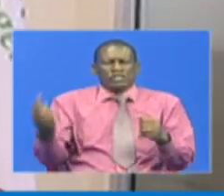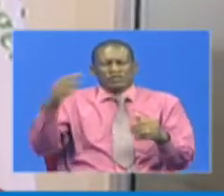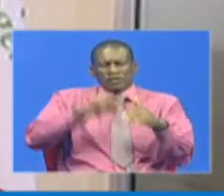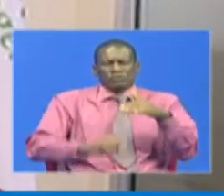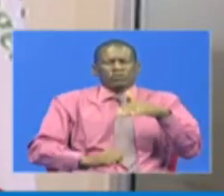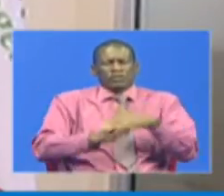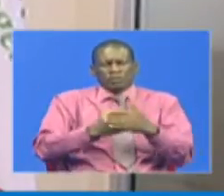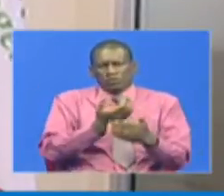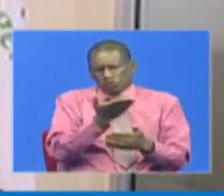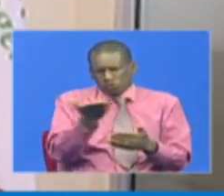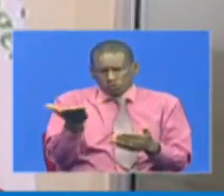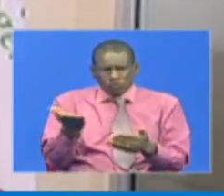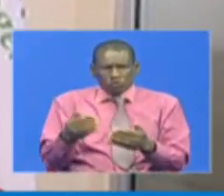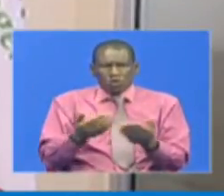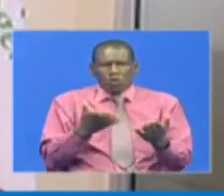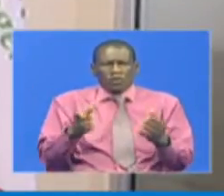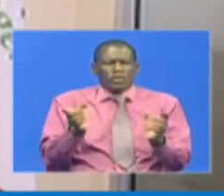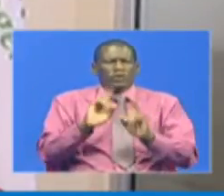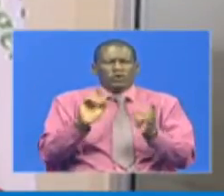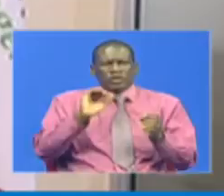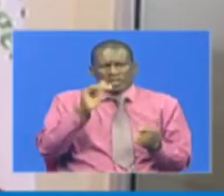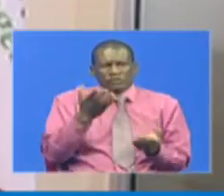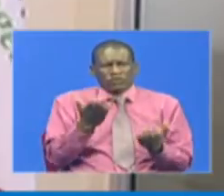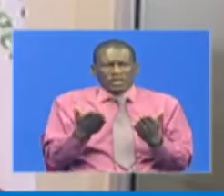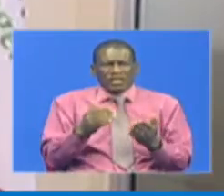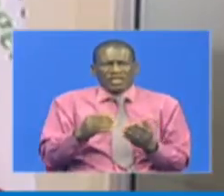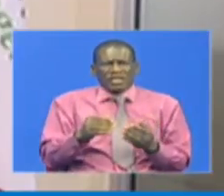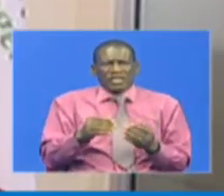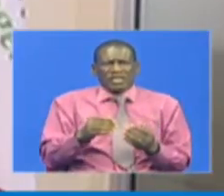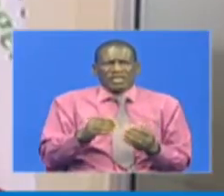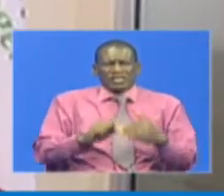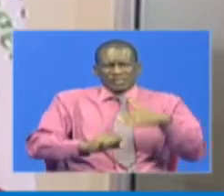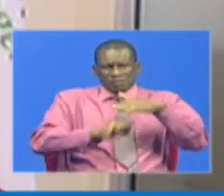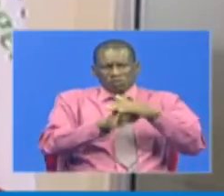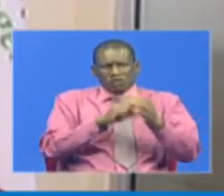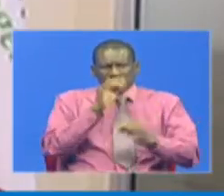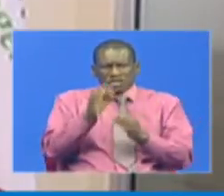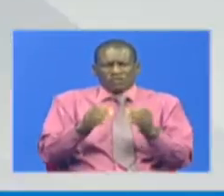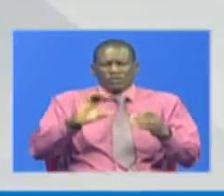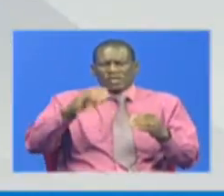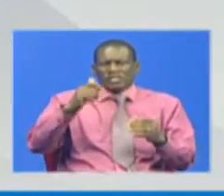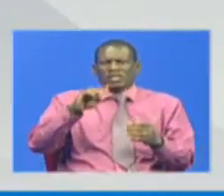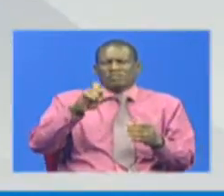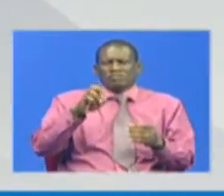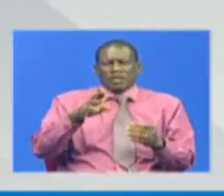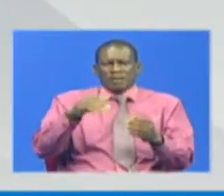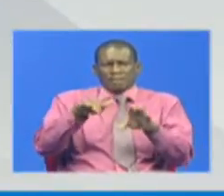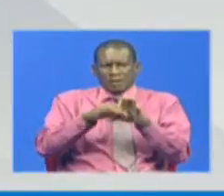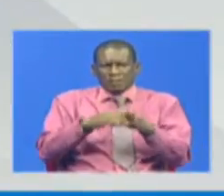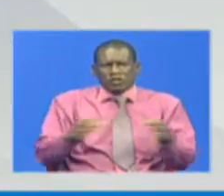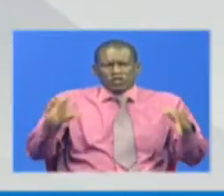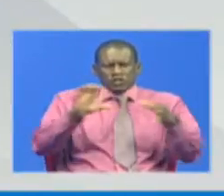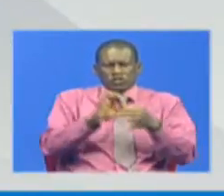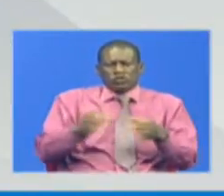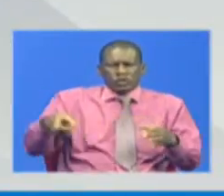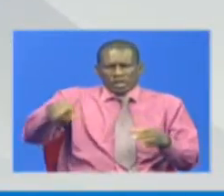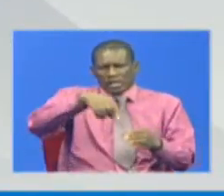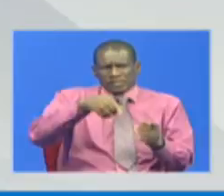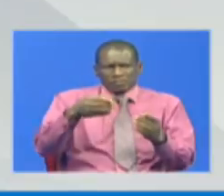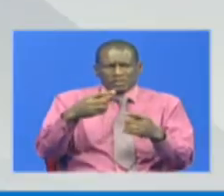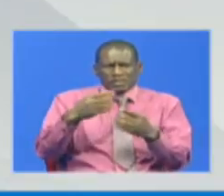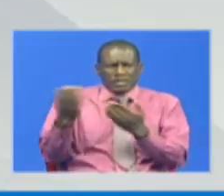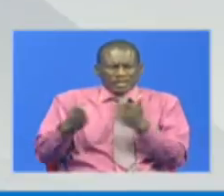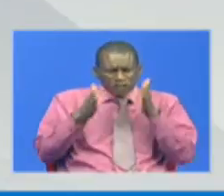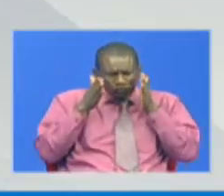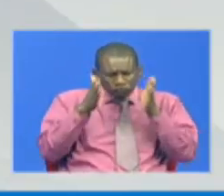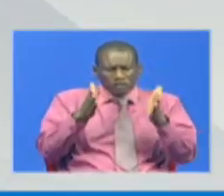where they were not going to ask for any collateral as long as you're a chamber member. So join us, but let's hold to our gains and let